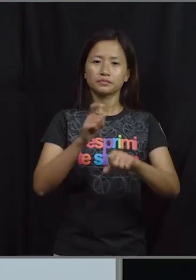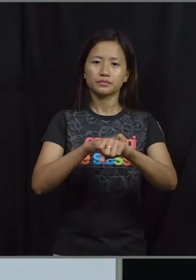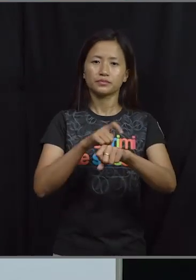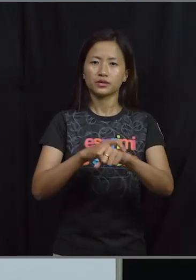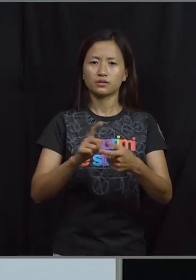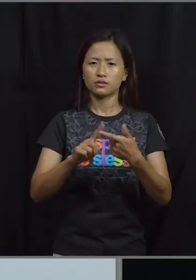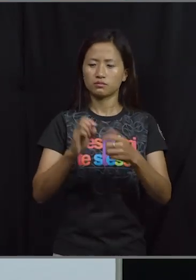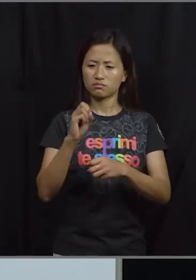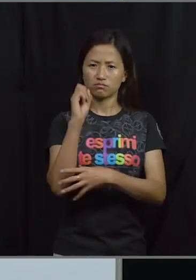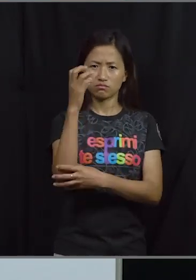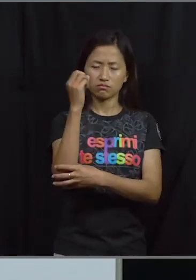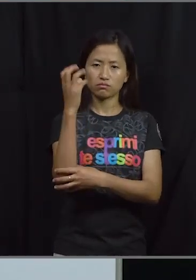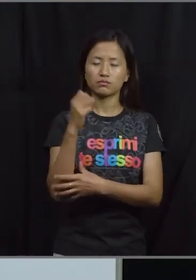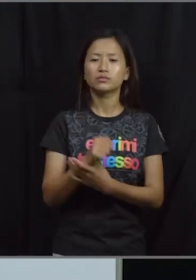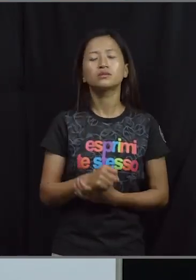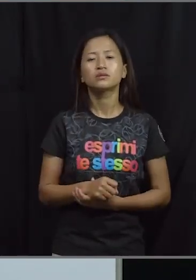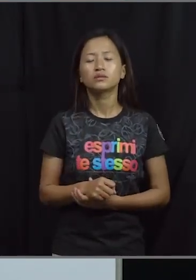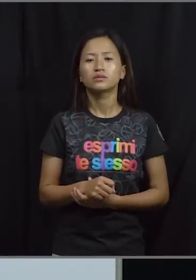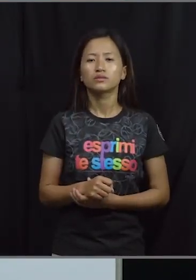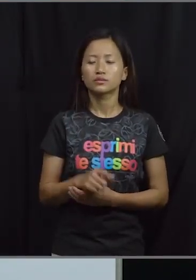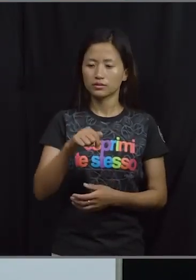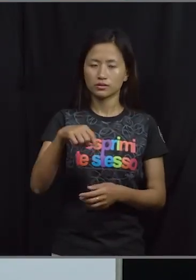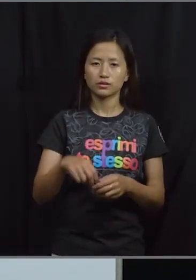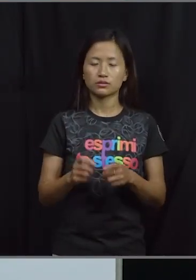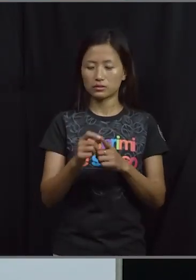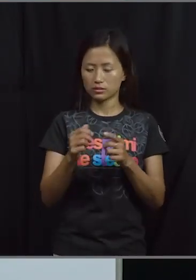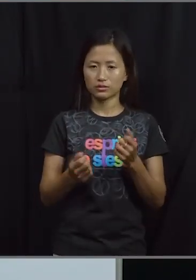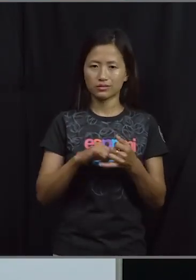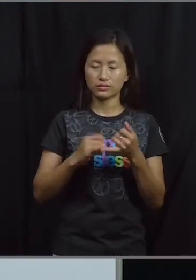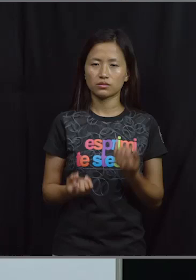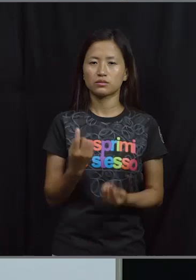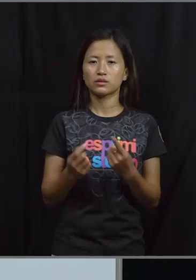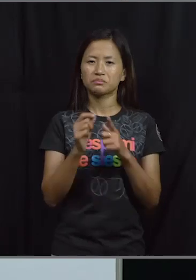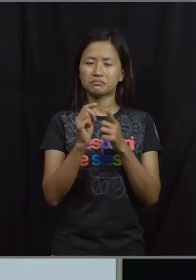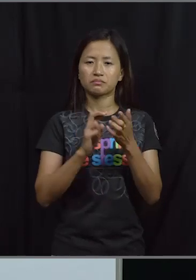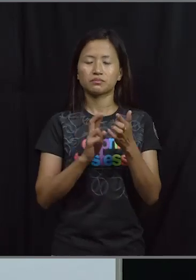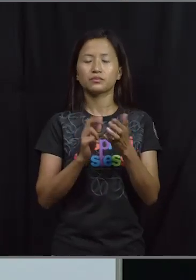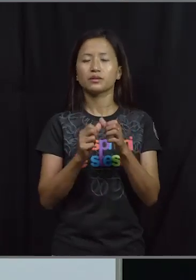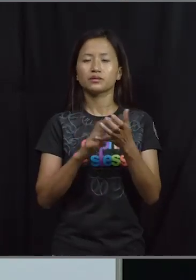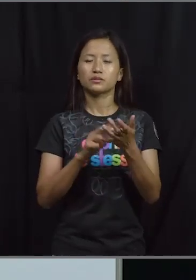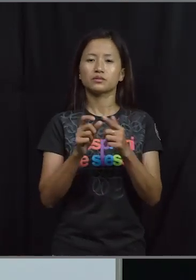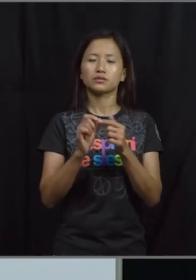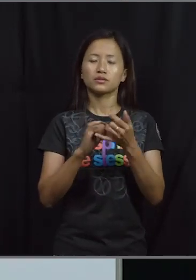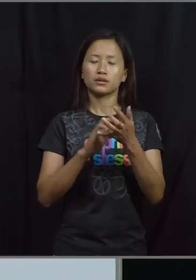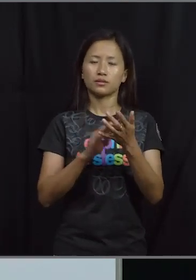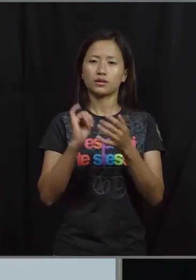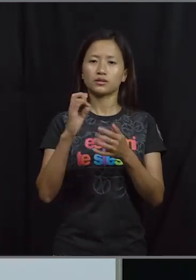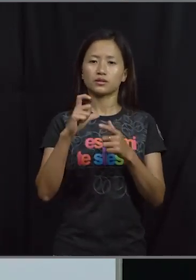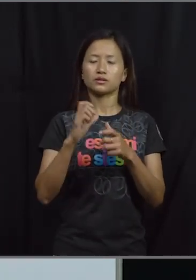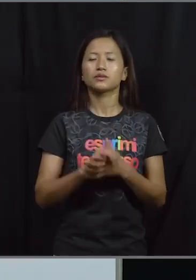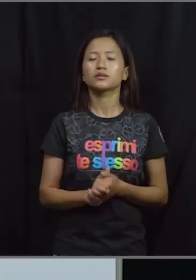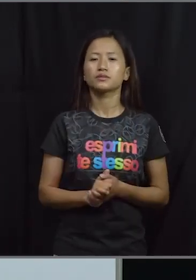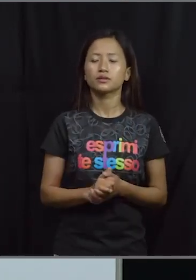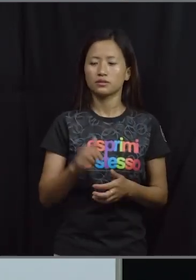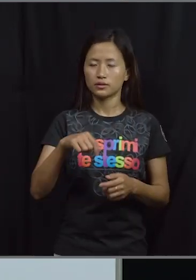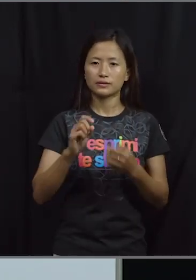of emergency, like this situation, pandemic, so what happens? It's an emergency situation. We